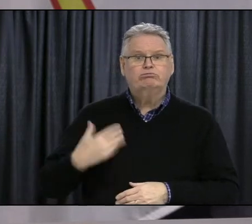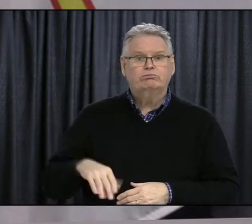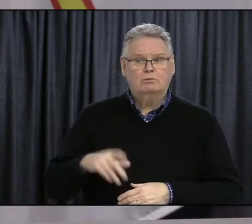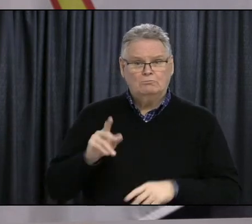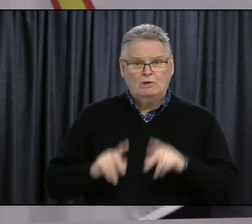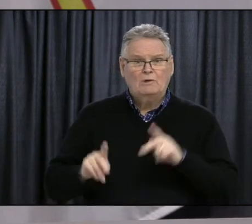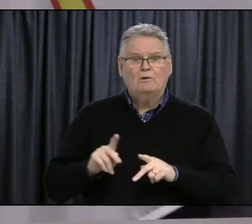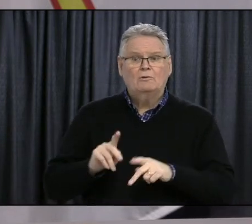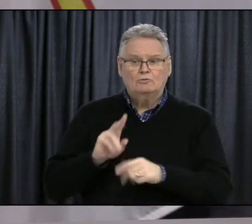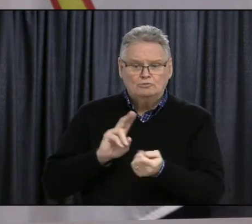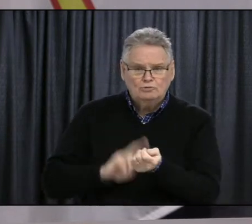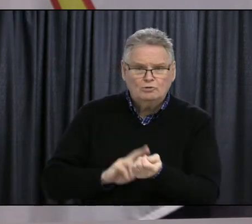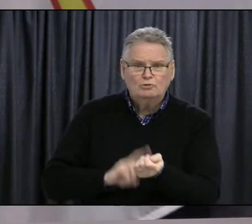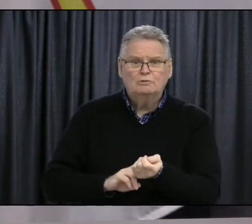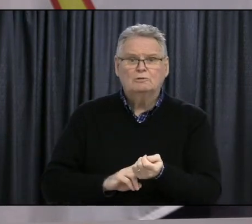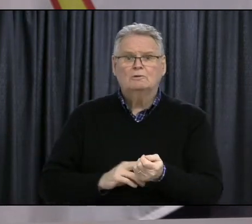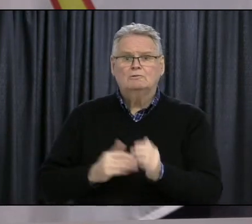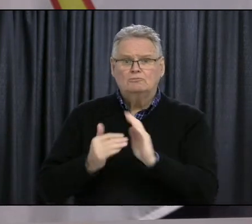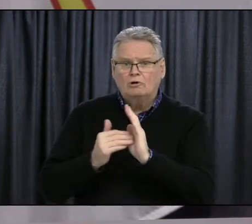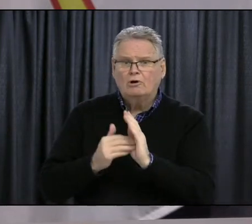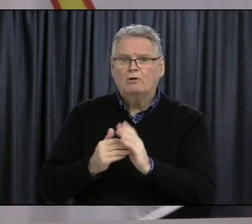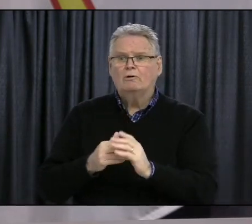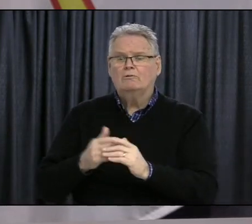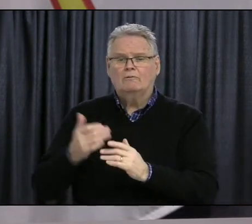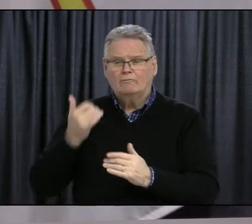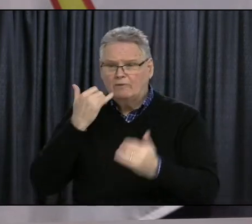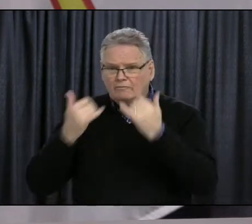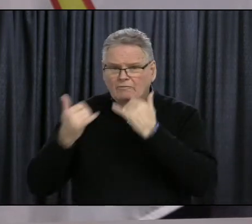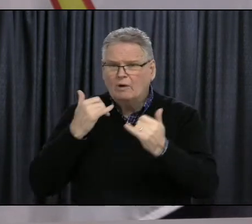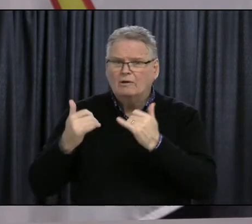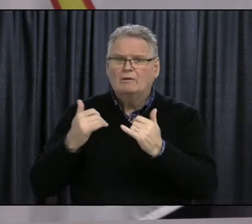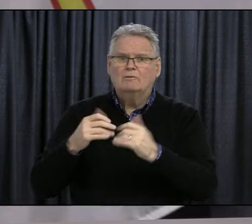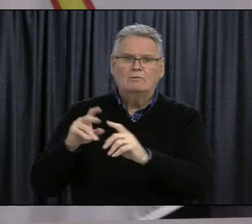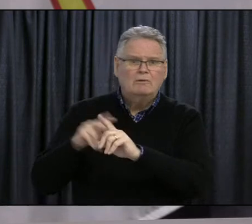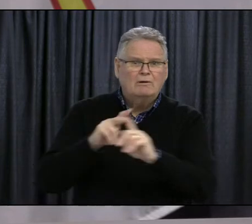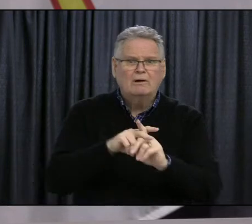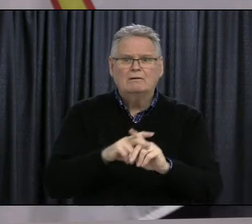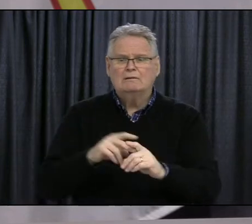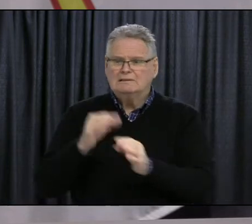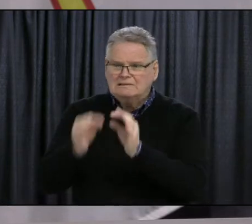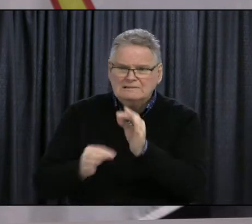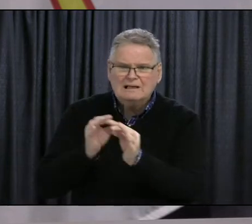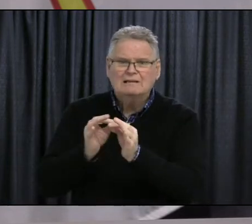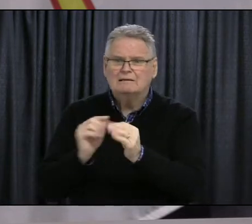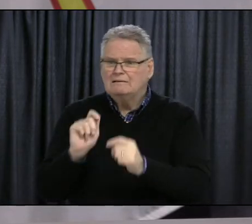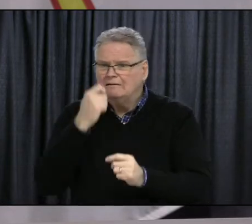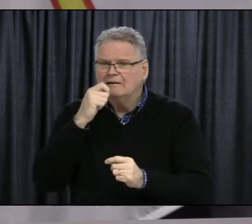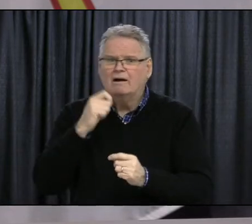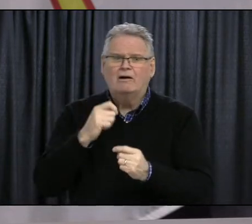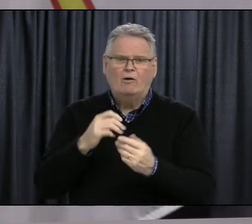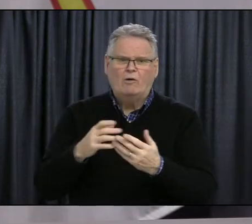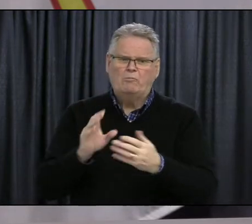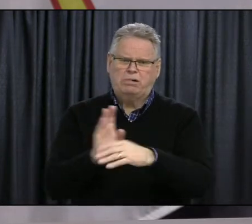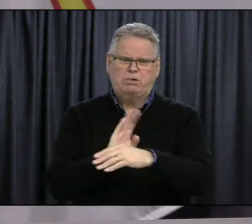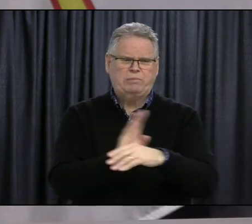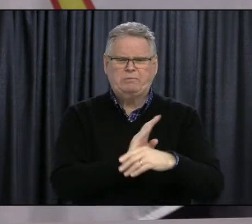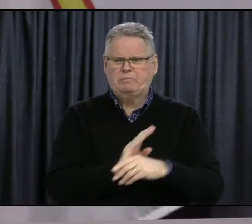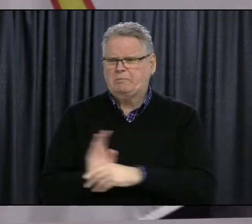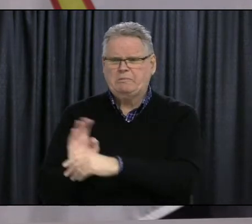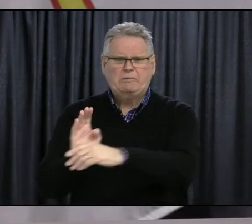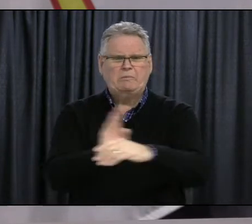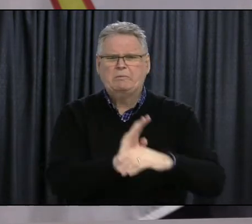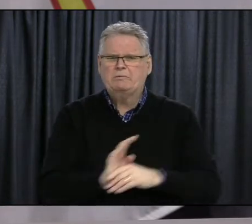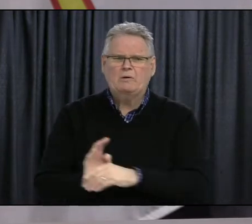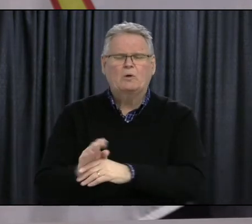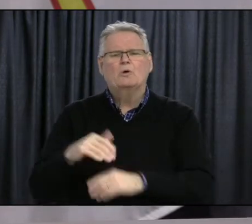tracing, notifying people, arranging testing. So there is a lot of work. And we have